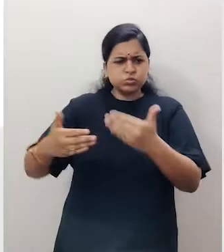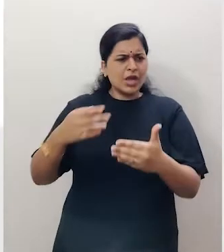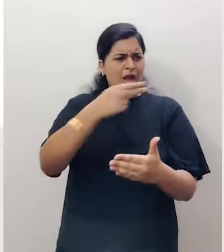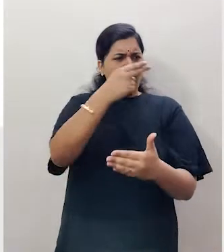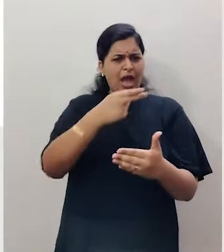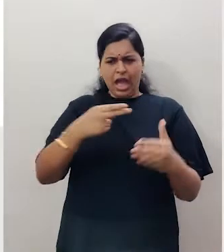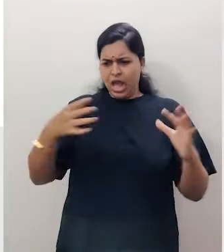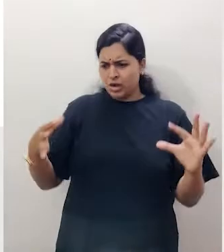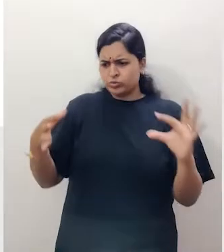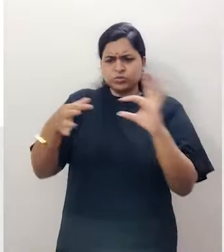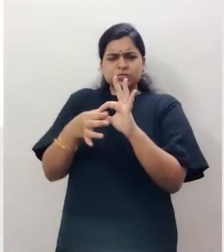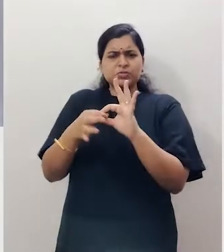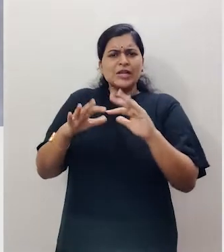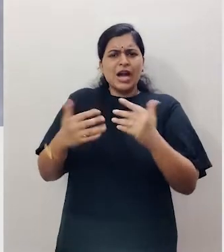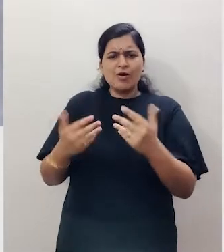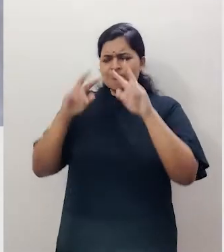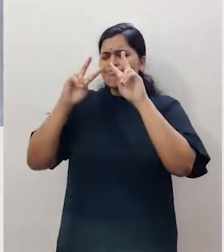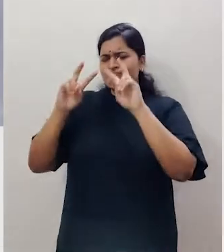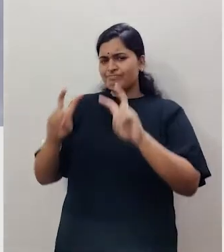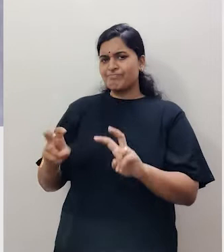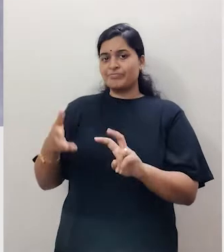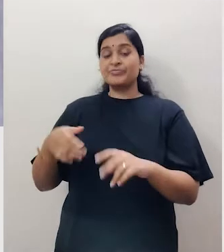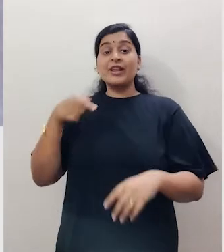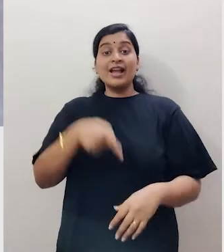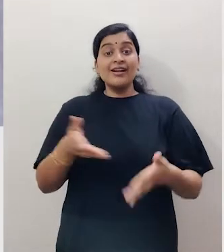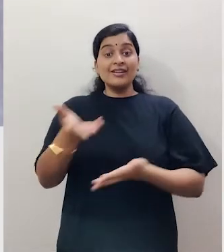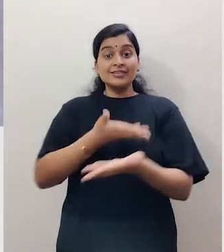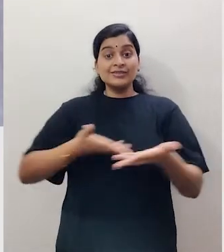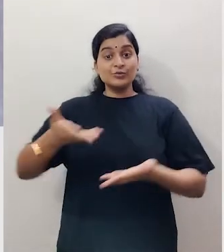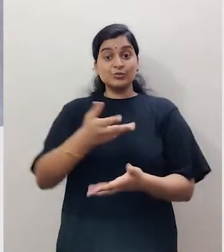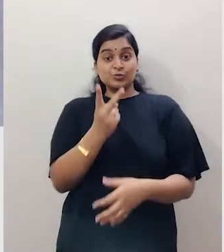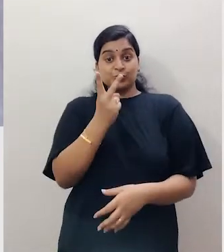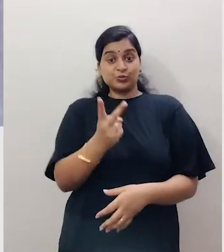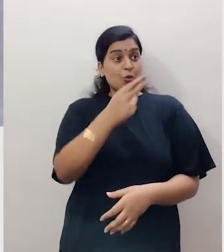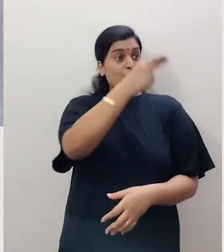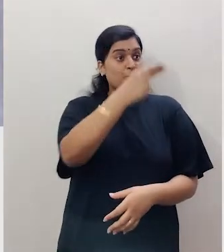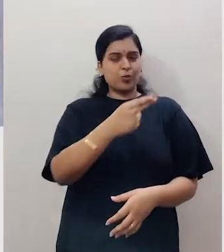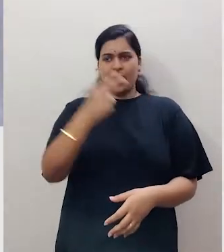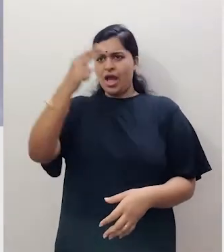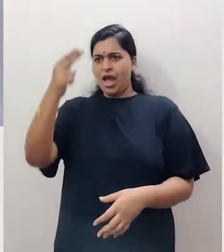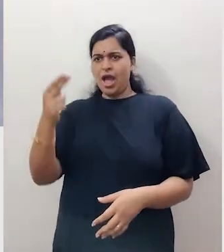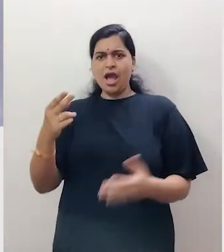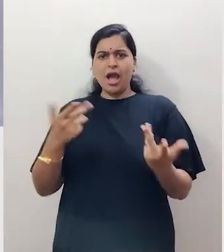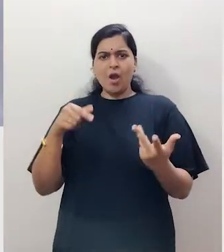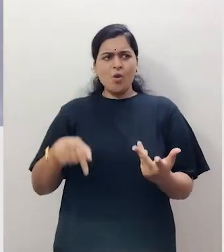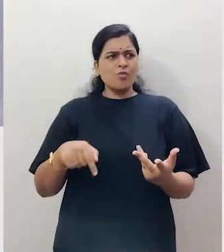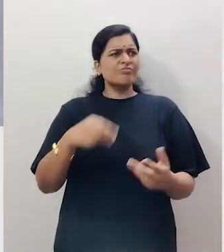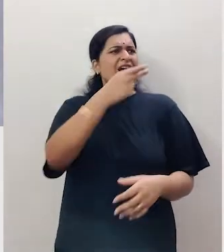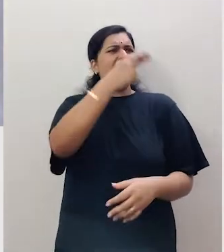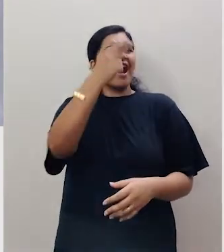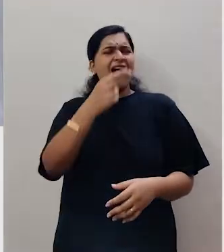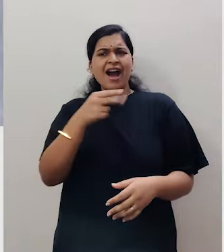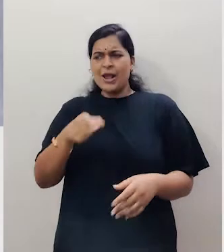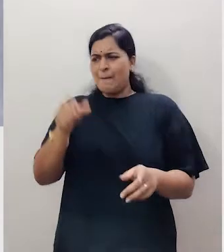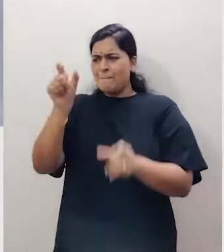the growth of human civilization. The two works that we are going to look at today highlight this special power of the arts to